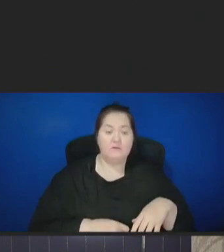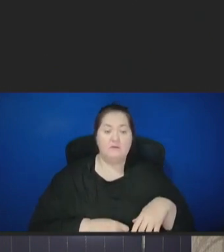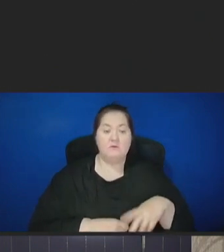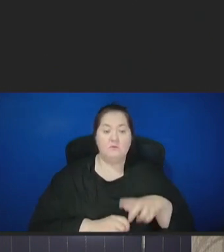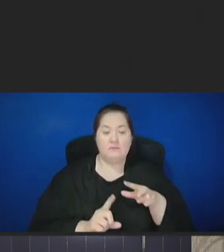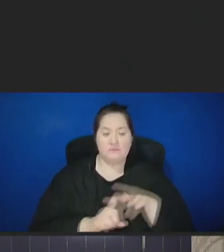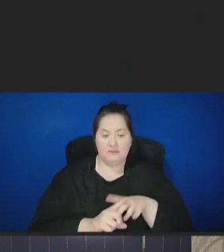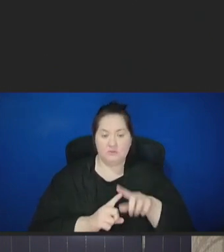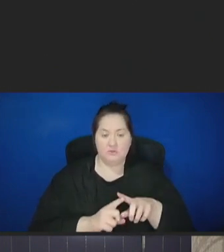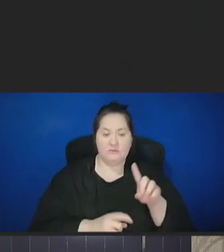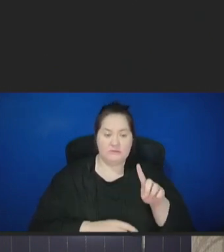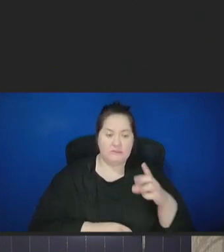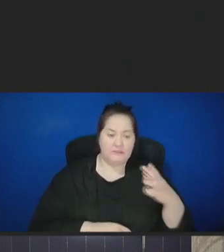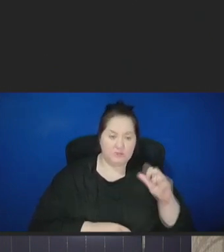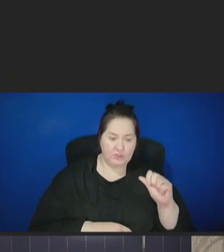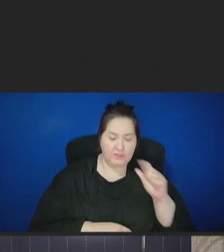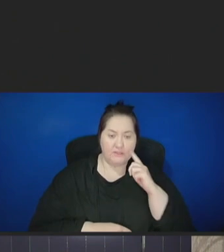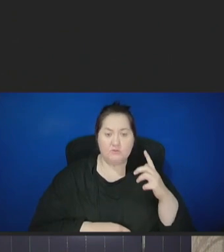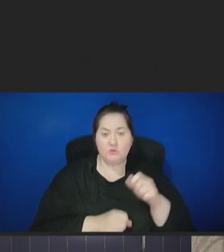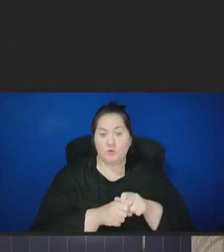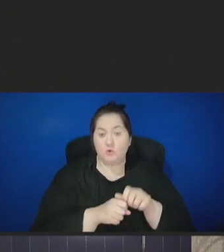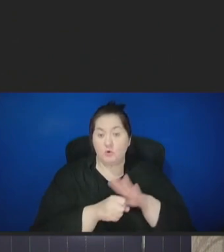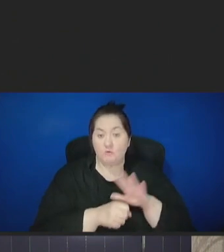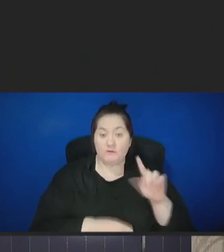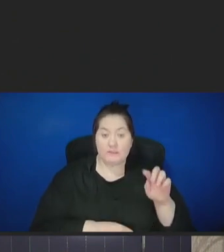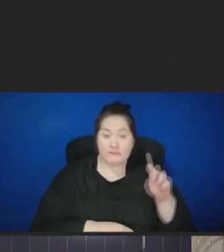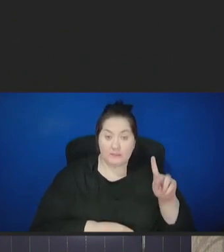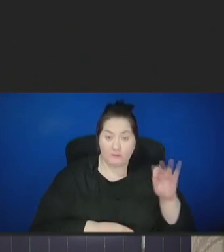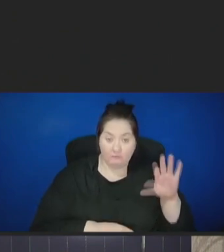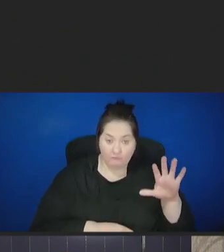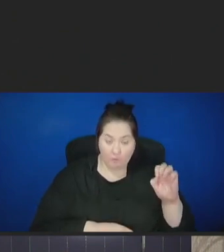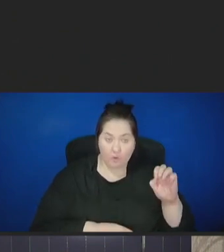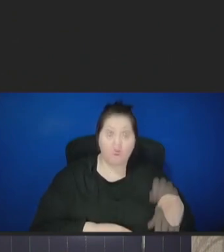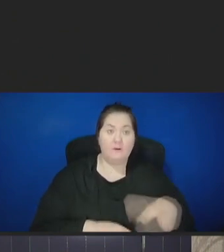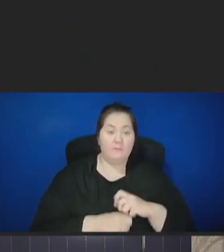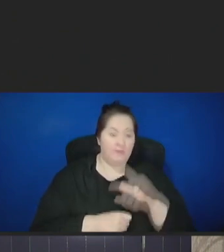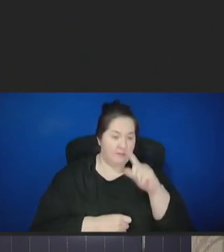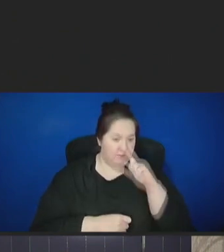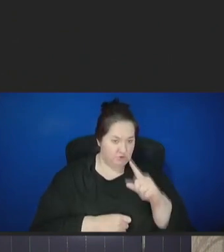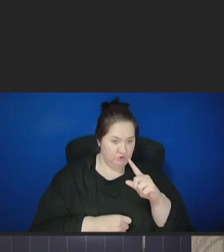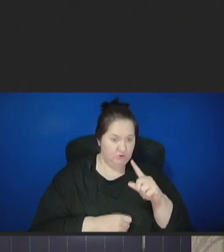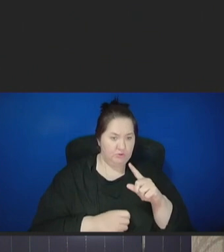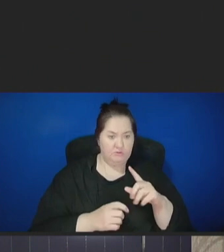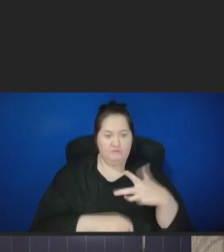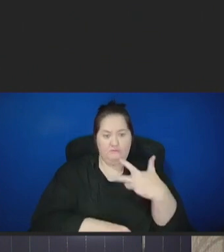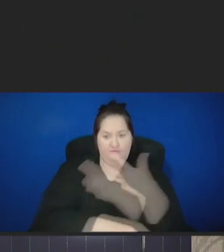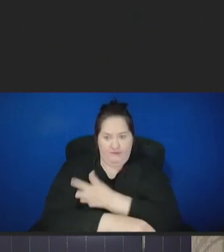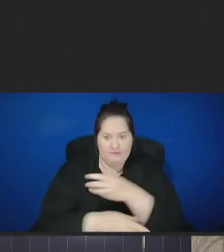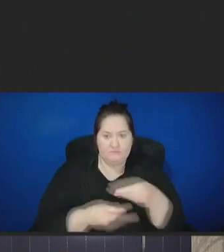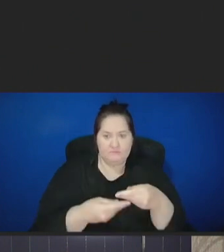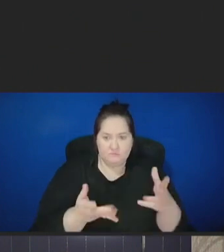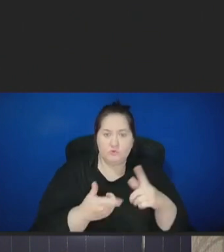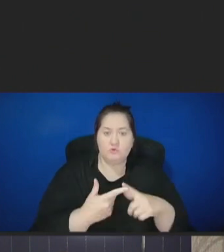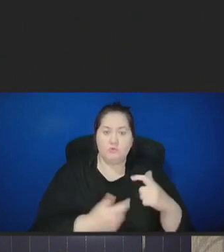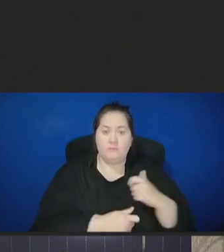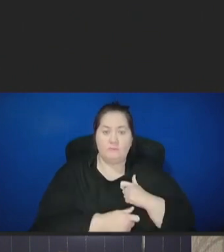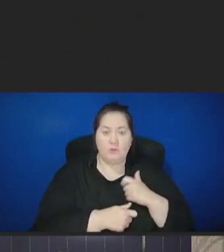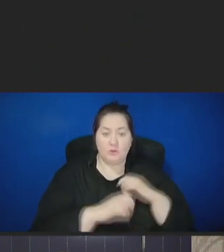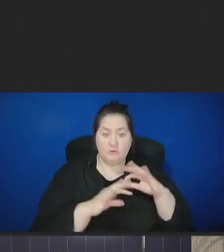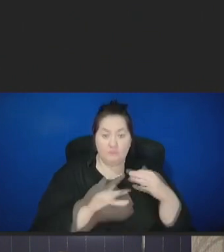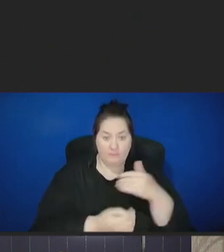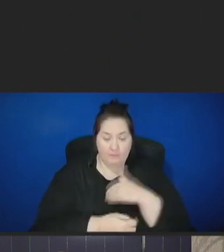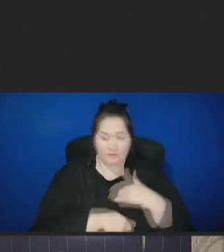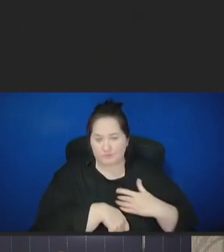to the DHA as part of the COVID task force and making sure that vaccine was distributed to military family members on